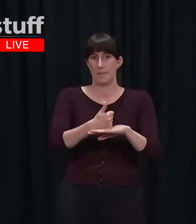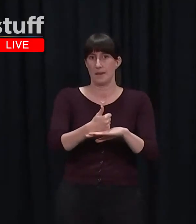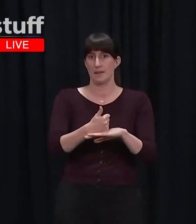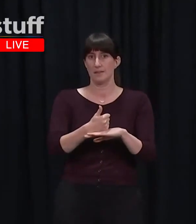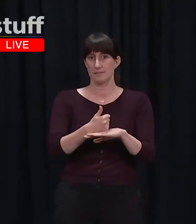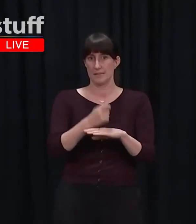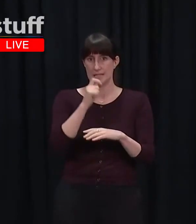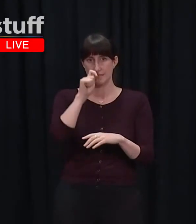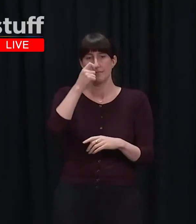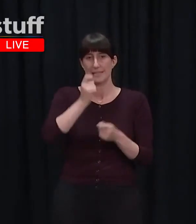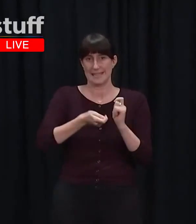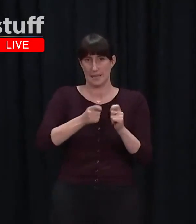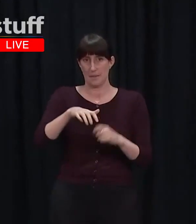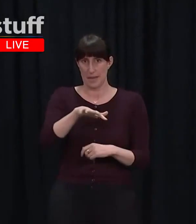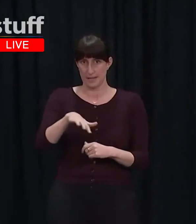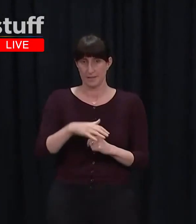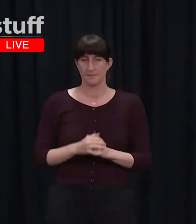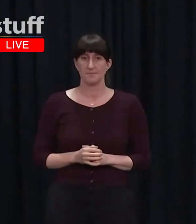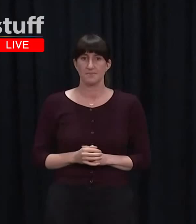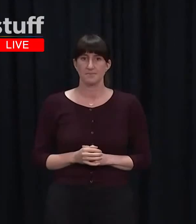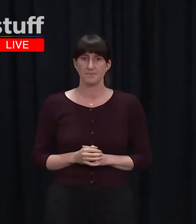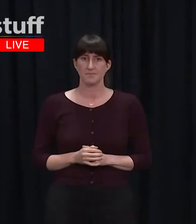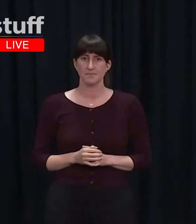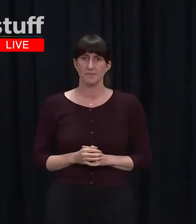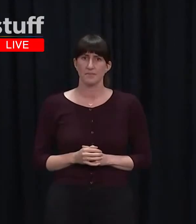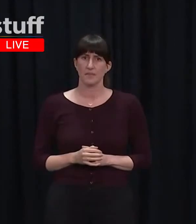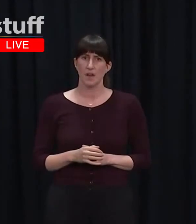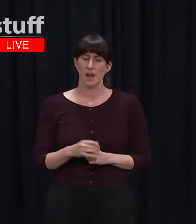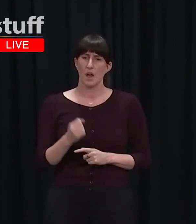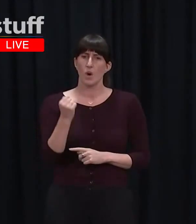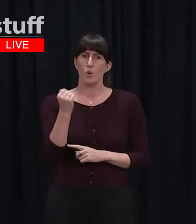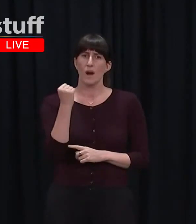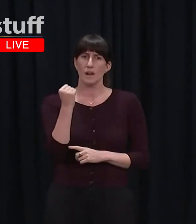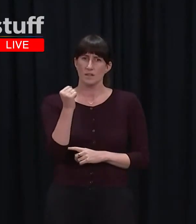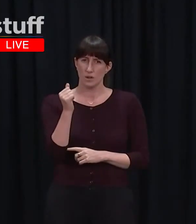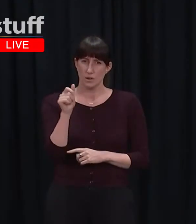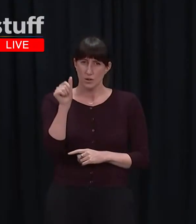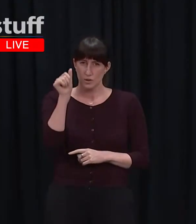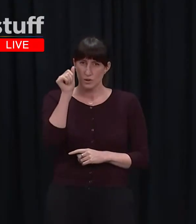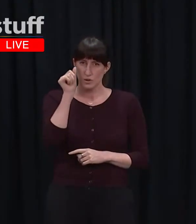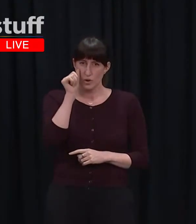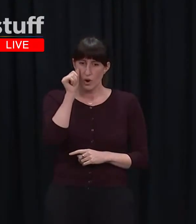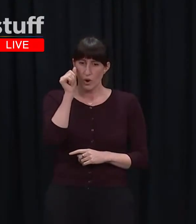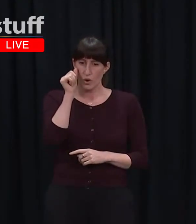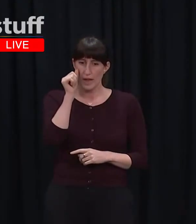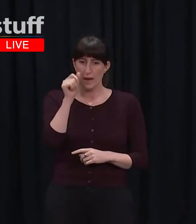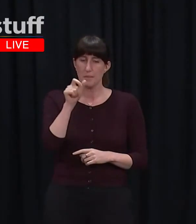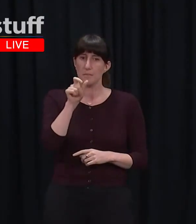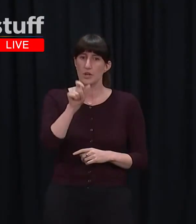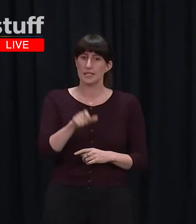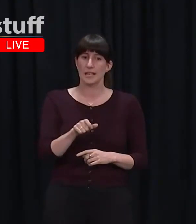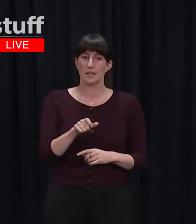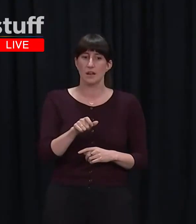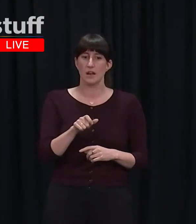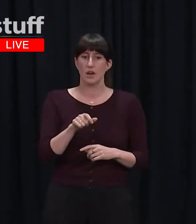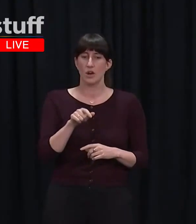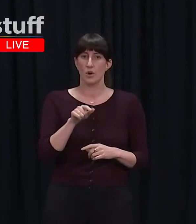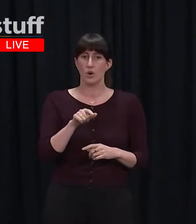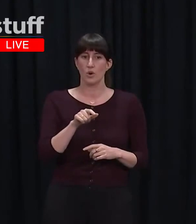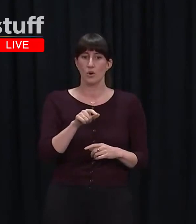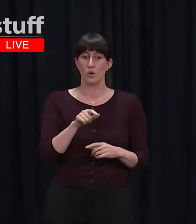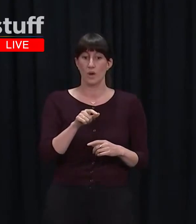The other thing just about the Waikato, where there were the close contacts of the person who travelled to Blenheim from the